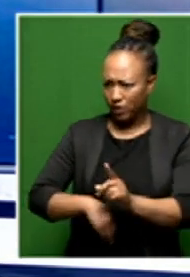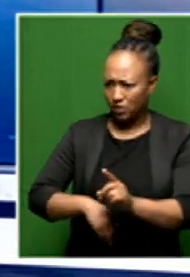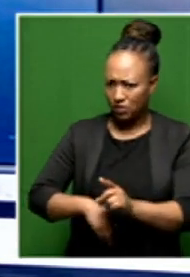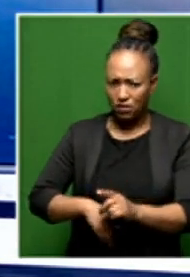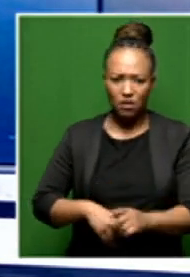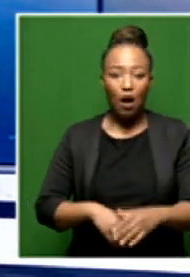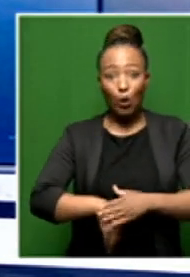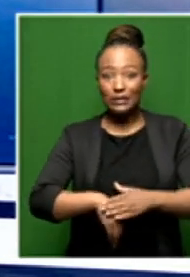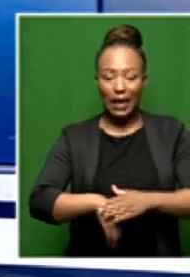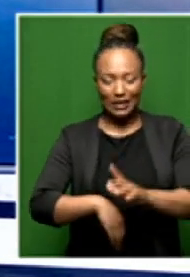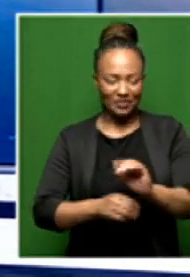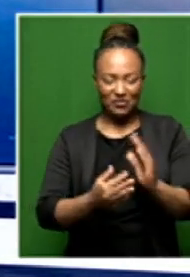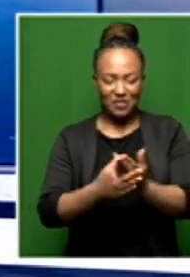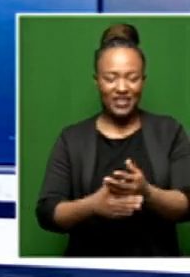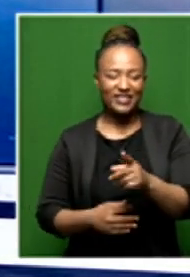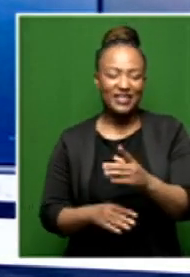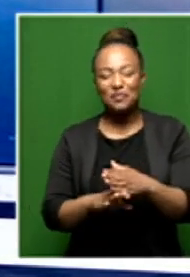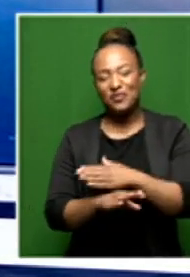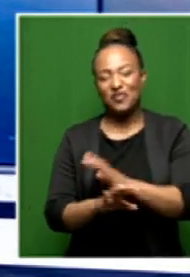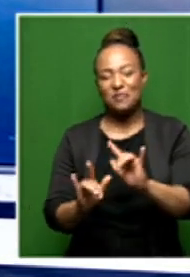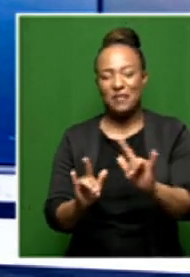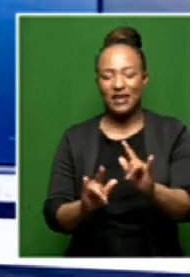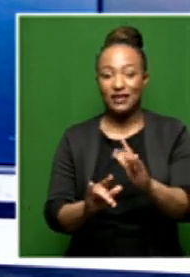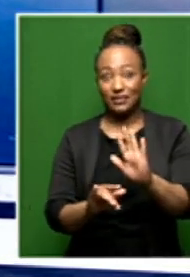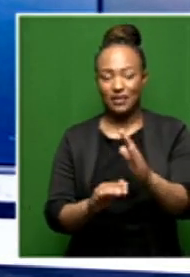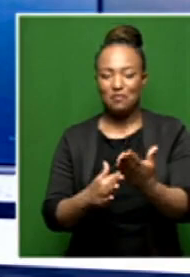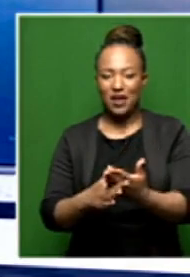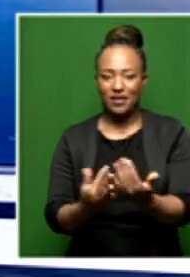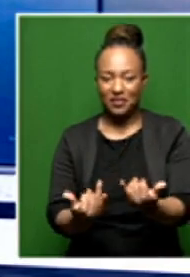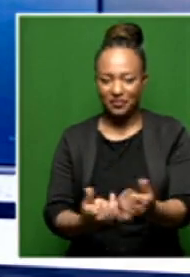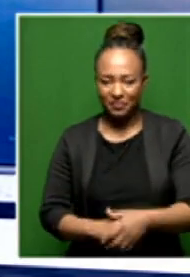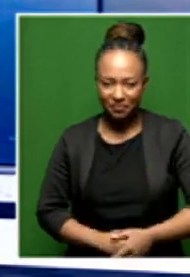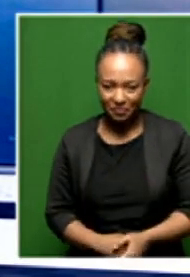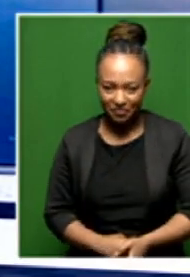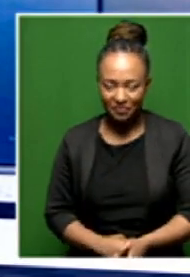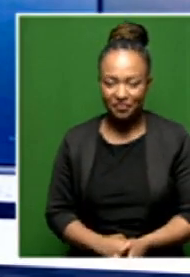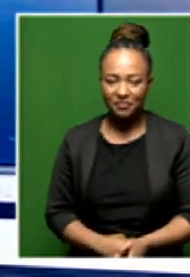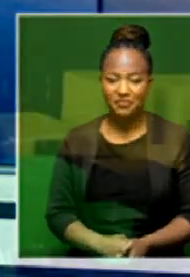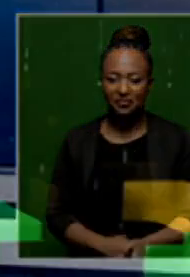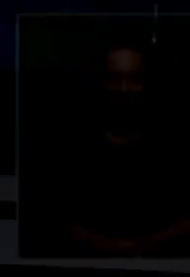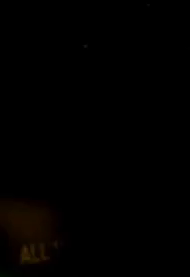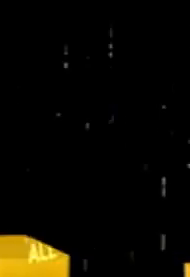Okay, we still have time for a short break before we say goodbye. So let's take that break quickly.